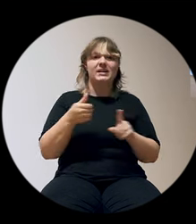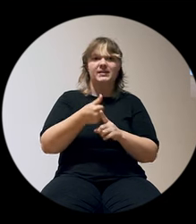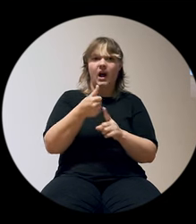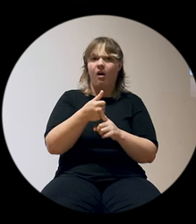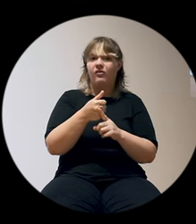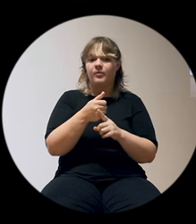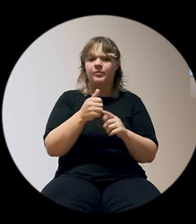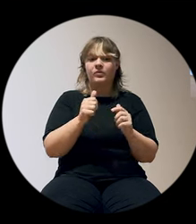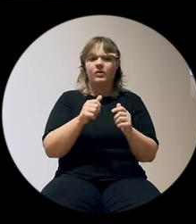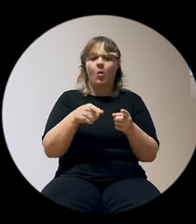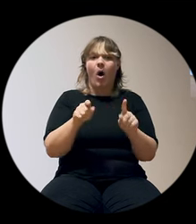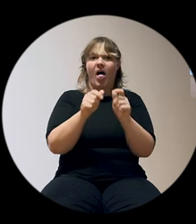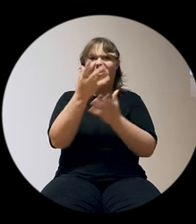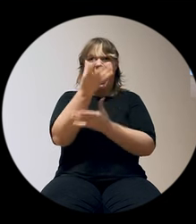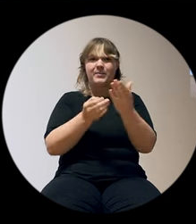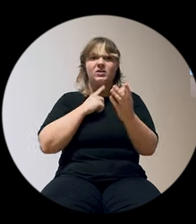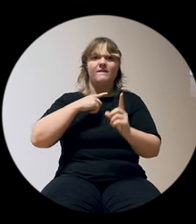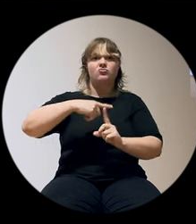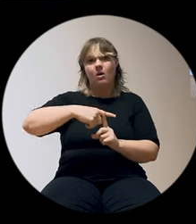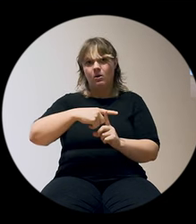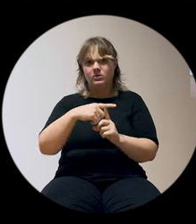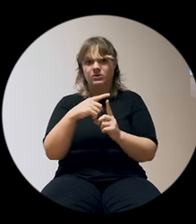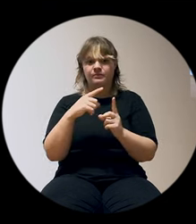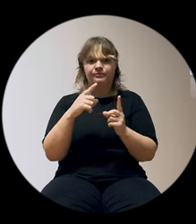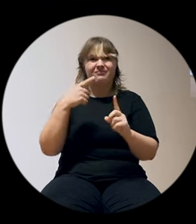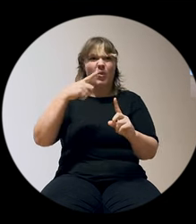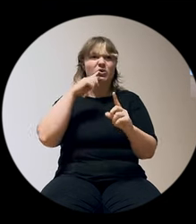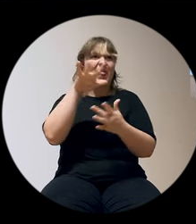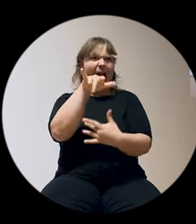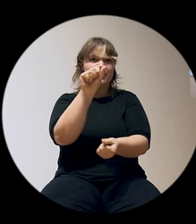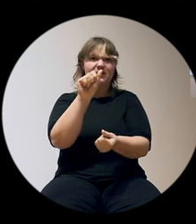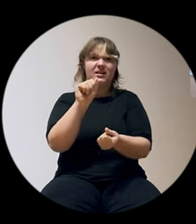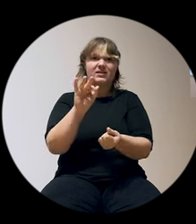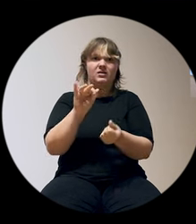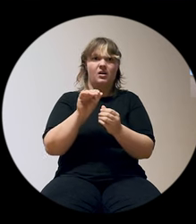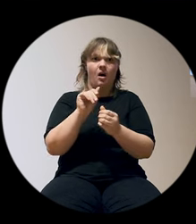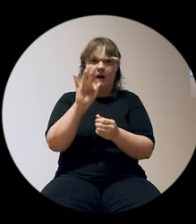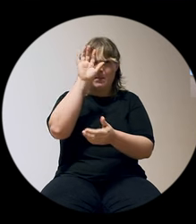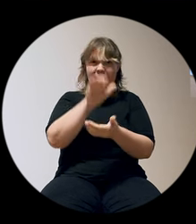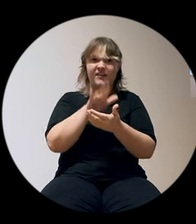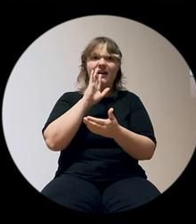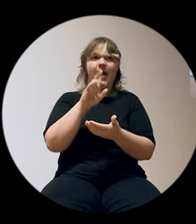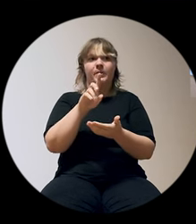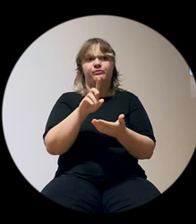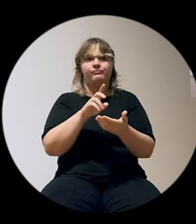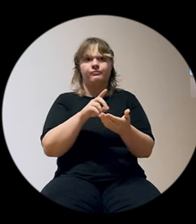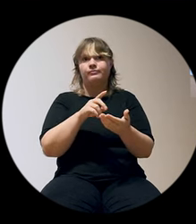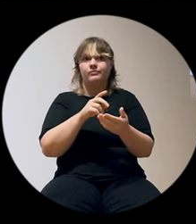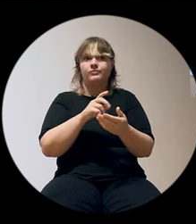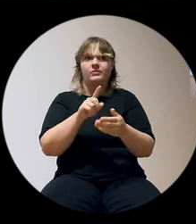or body points to the emptiness of belief and the persecution by the state, the church, and those who